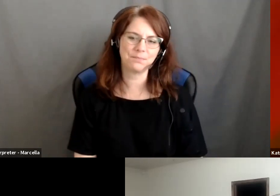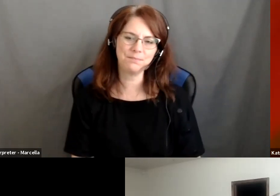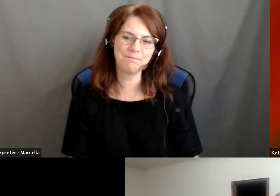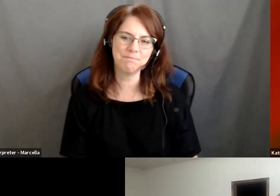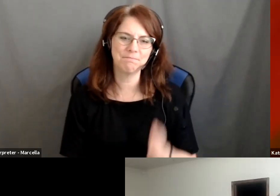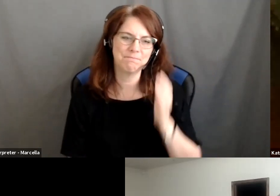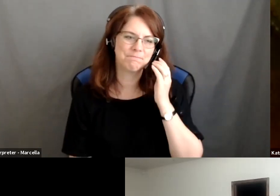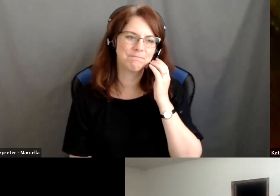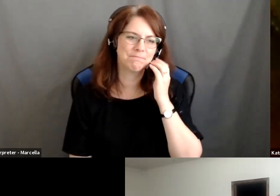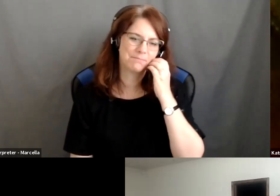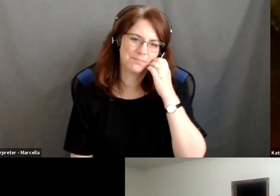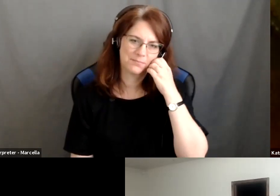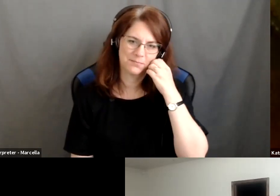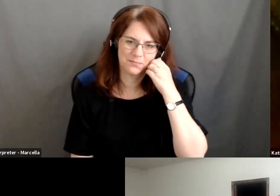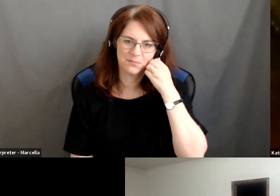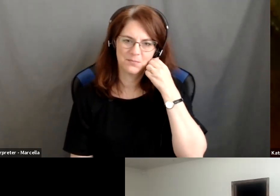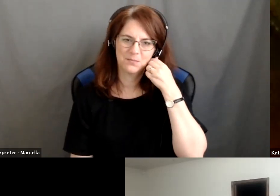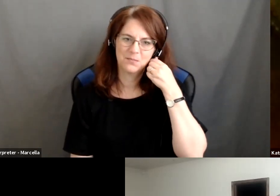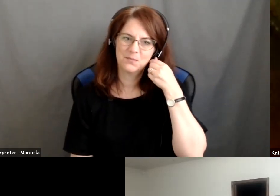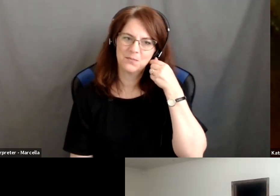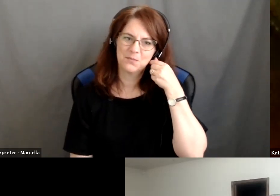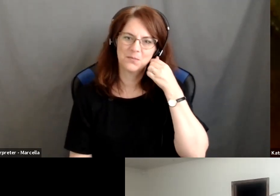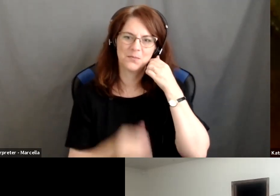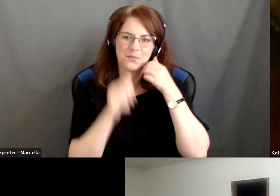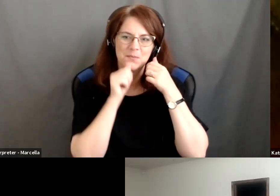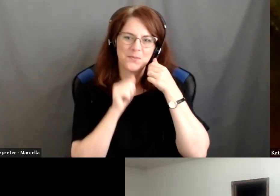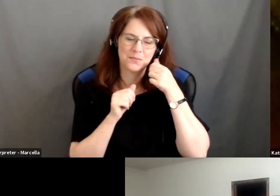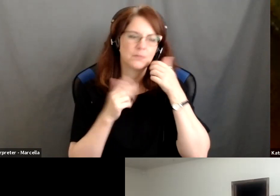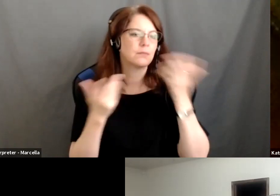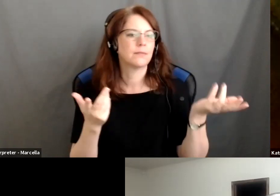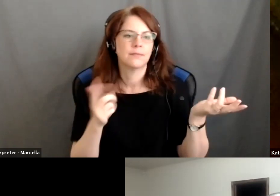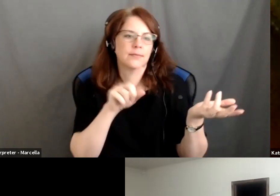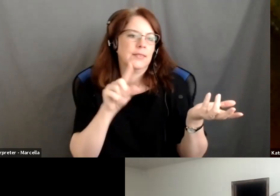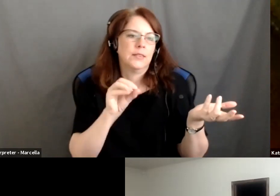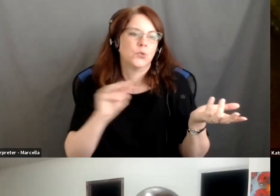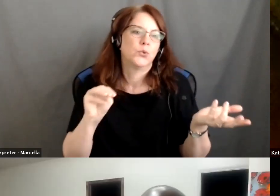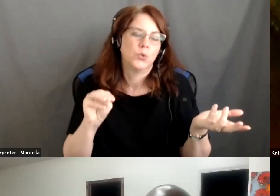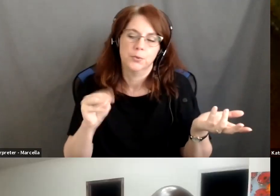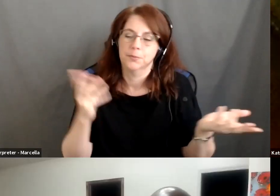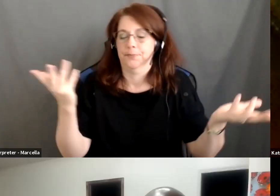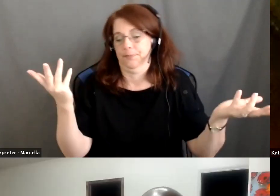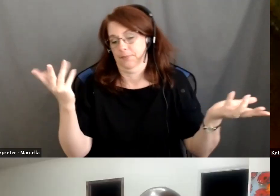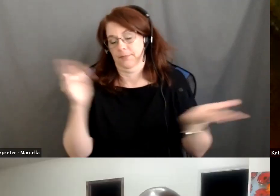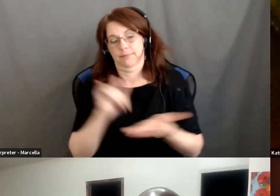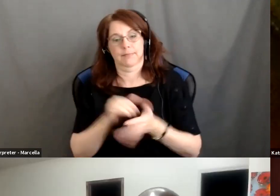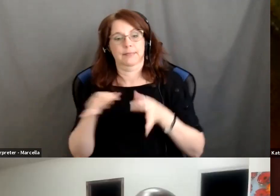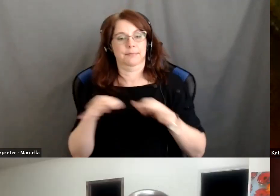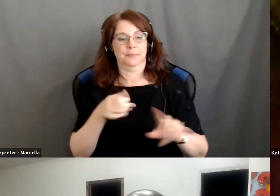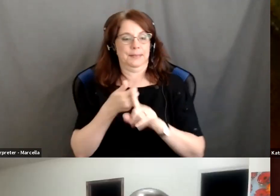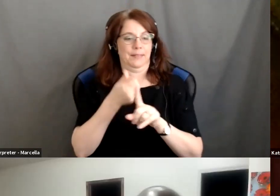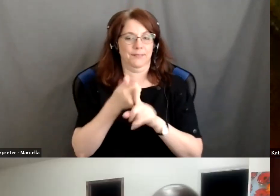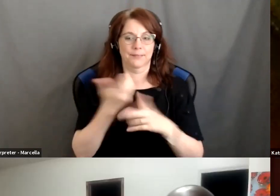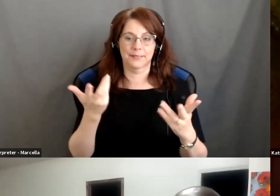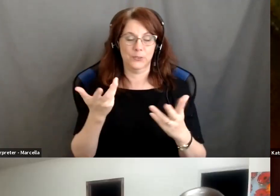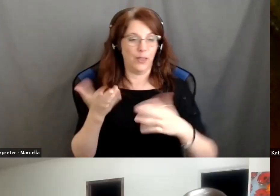bear with us. It's Zoom. What can you say? You're either in or